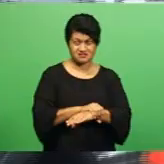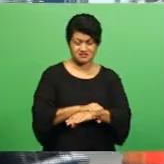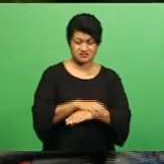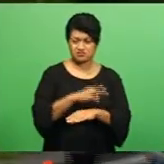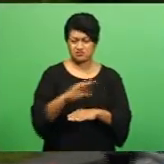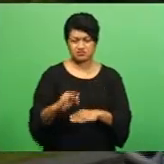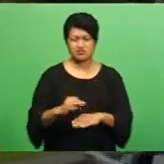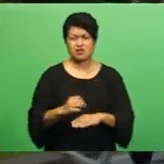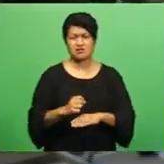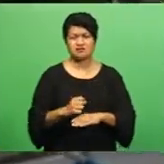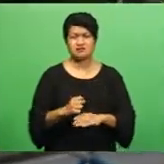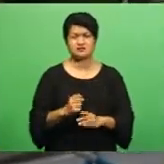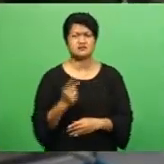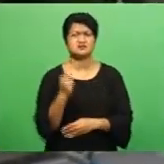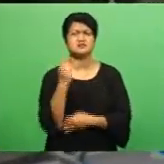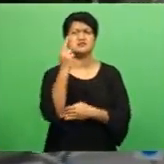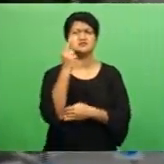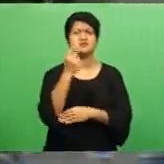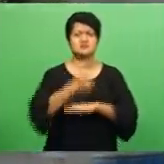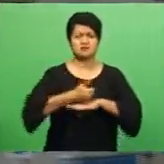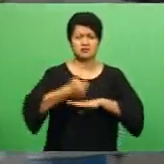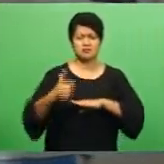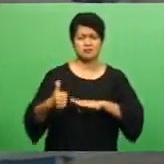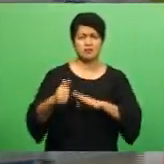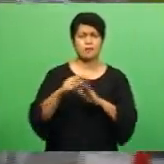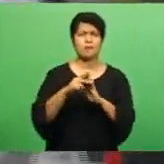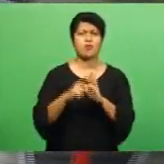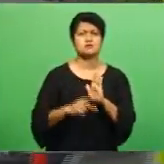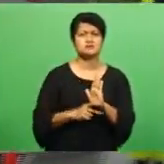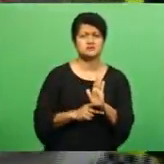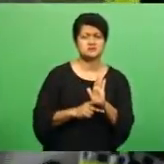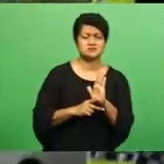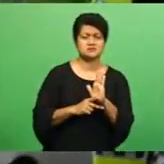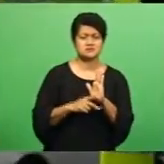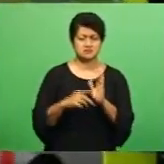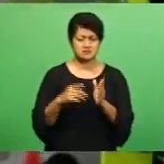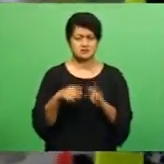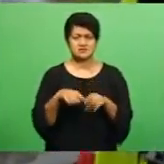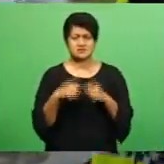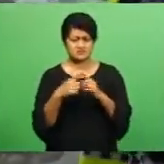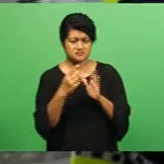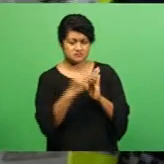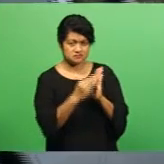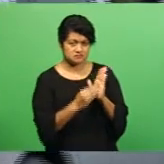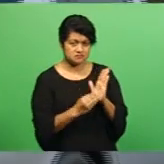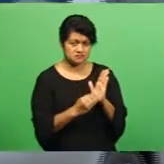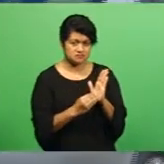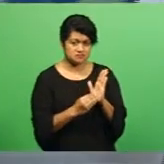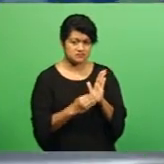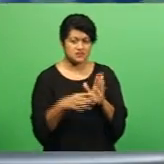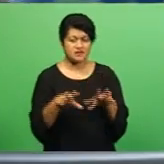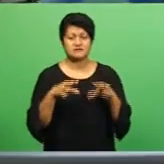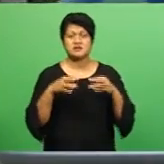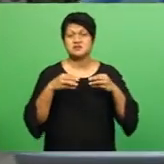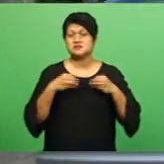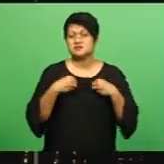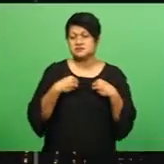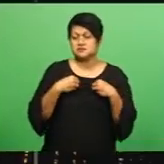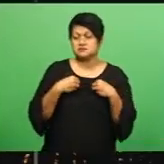government policy and will not be presented to Parliament. Certain sections of the draft police bill has received widespread